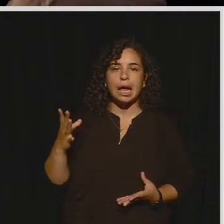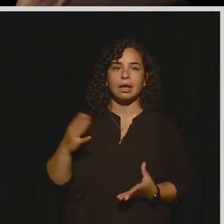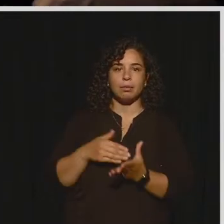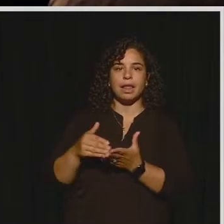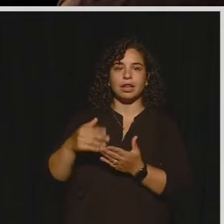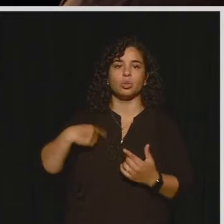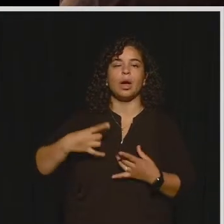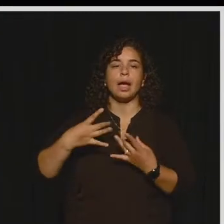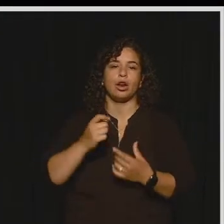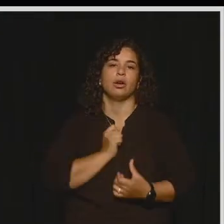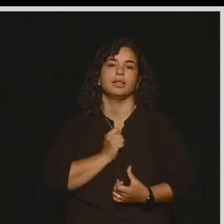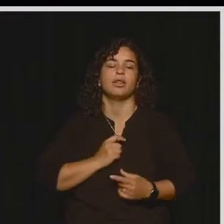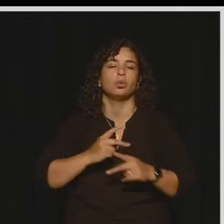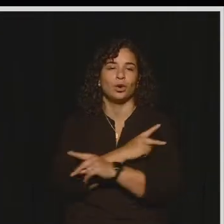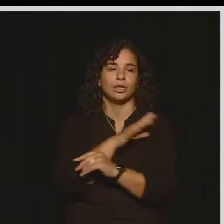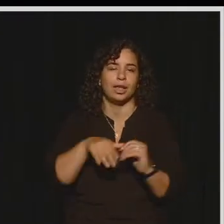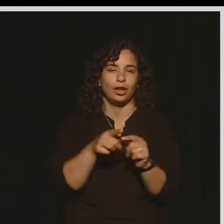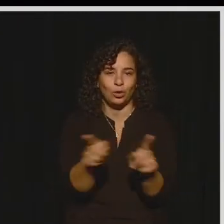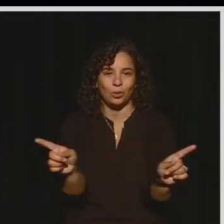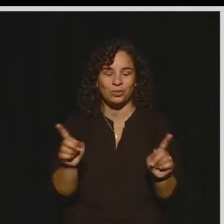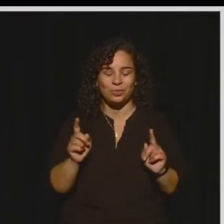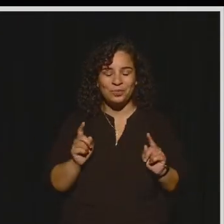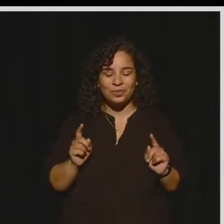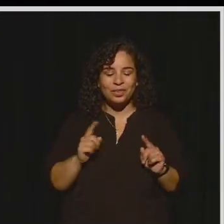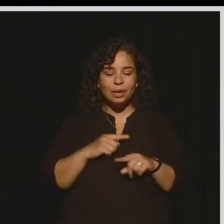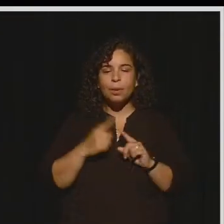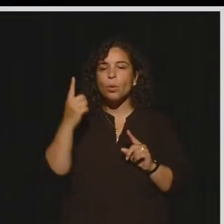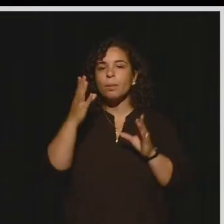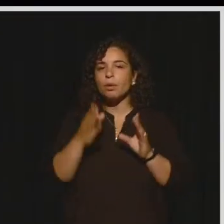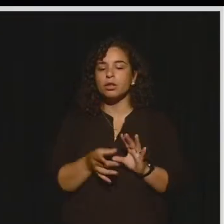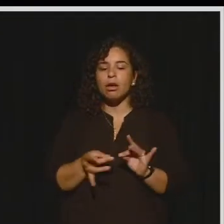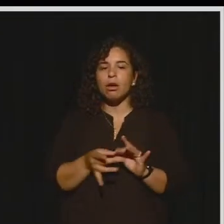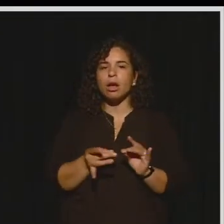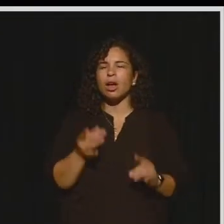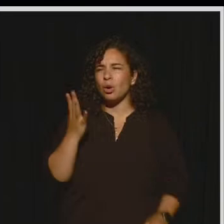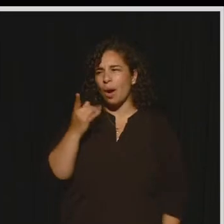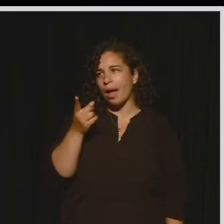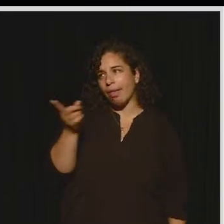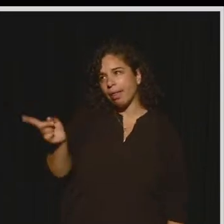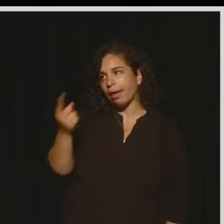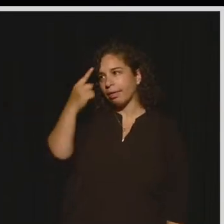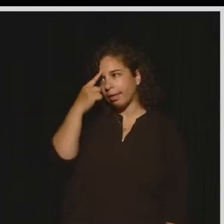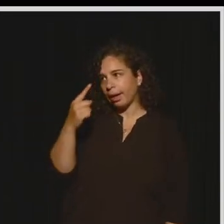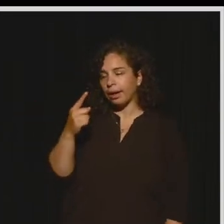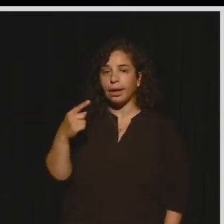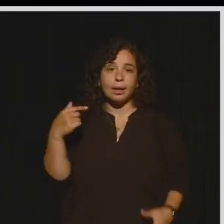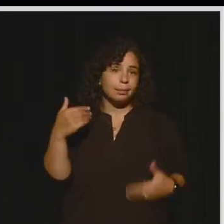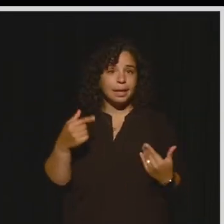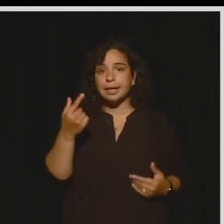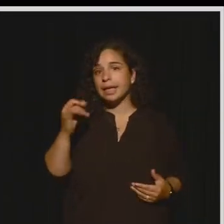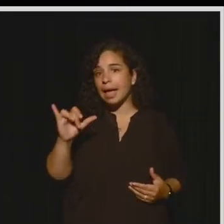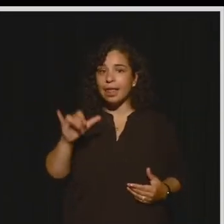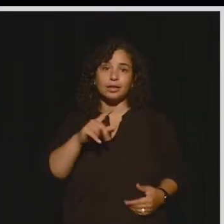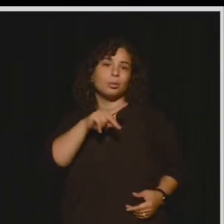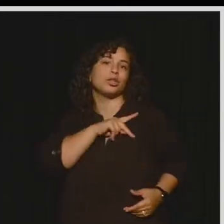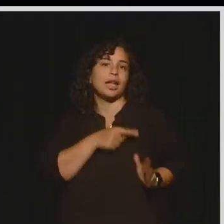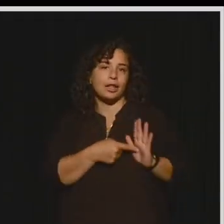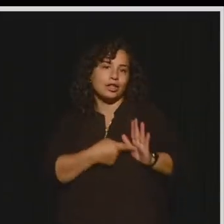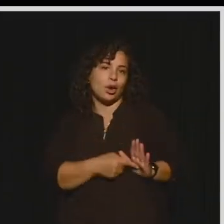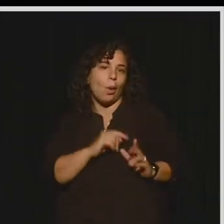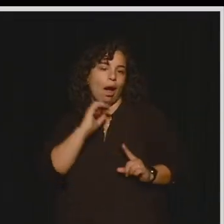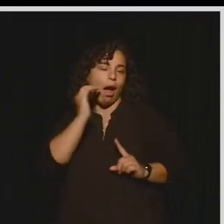Z, one person tweeted, why do they think that being gay is a personality trait? And I was like, oh my